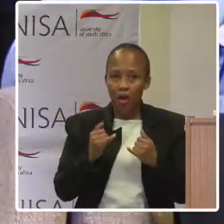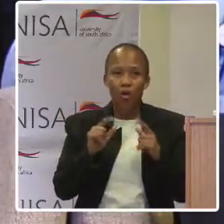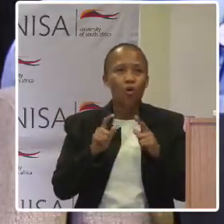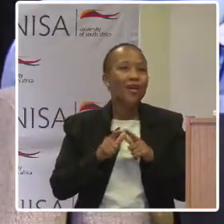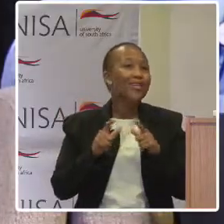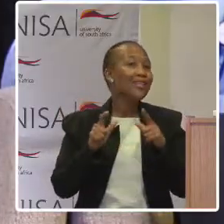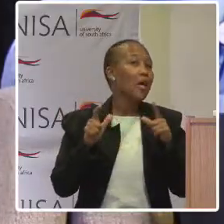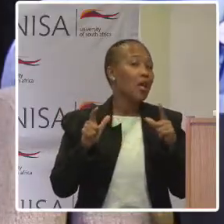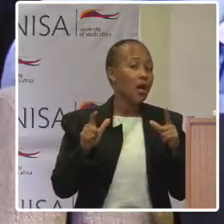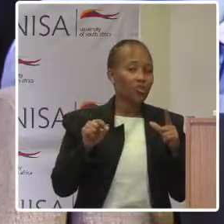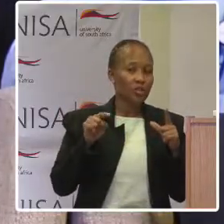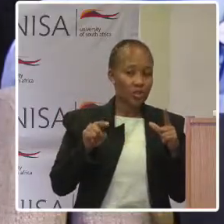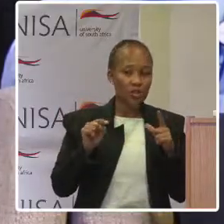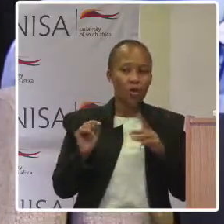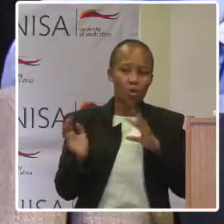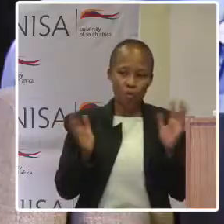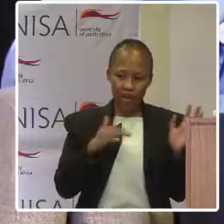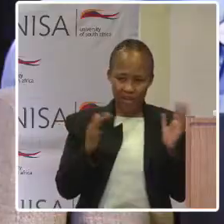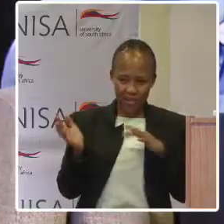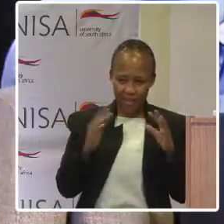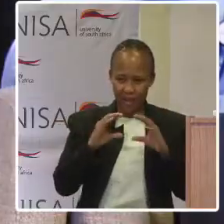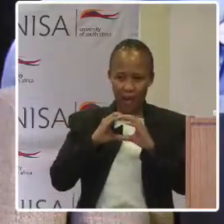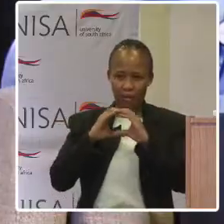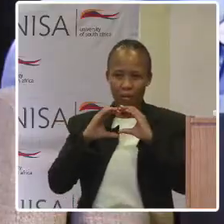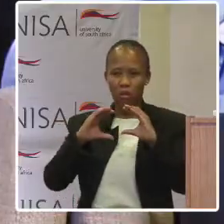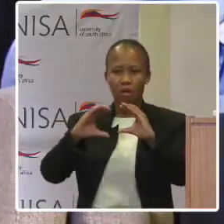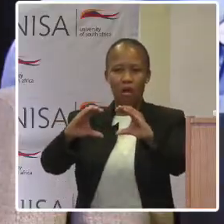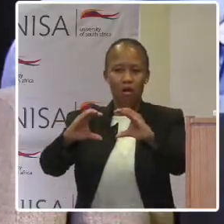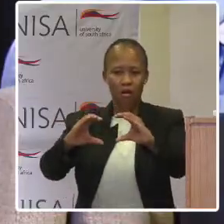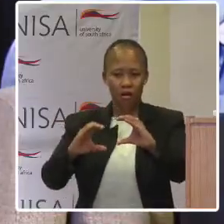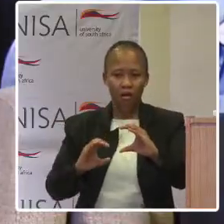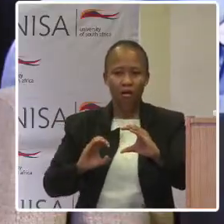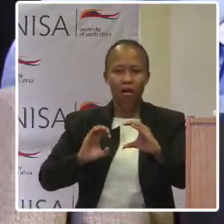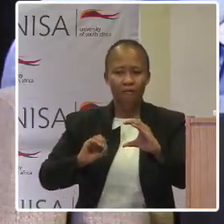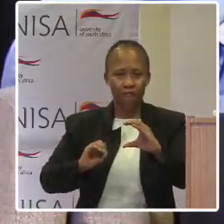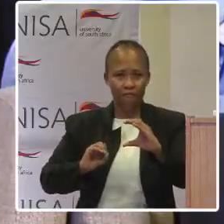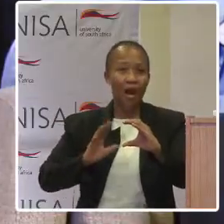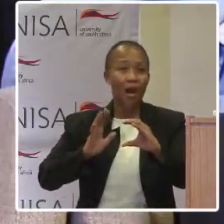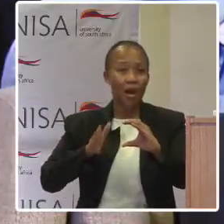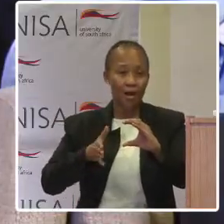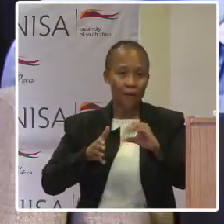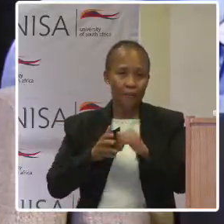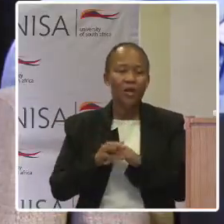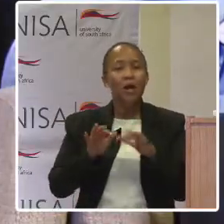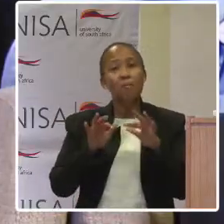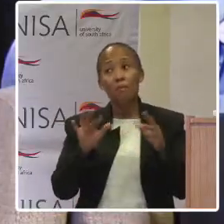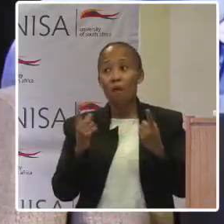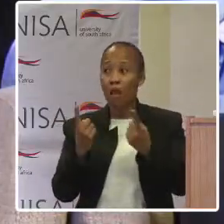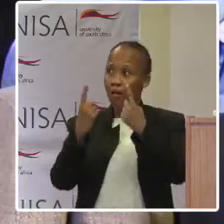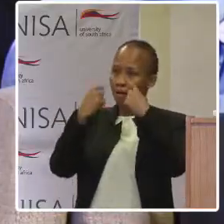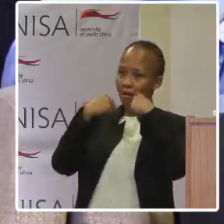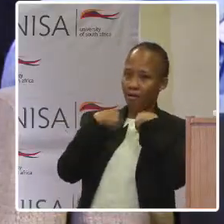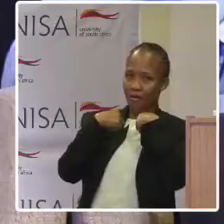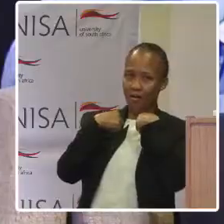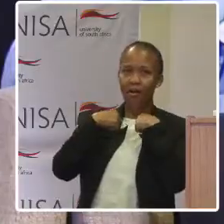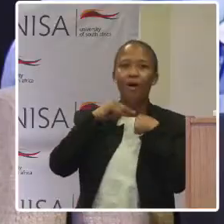tunnel in the southern hemisphere, and people don't know this. And people come to us because we're competing with